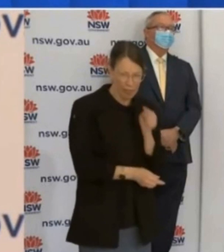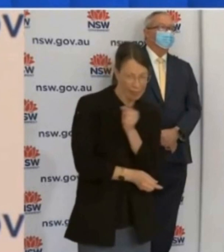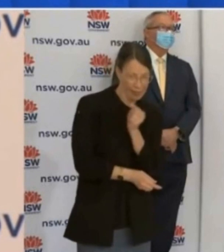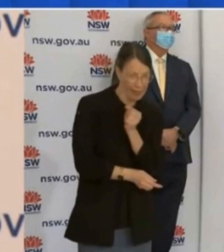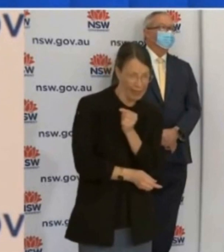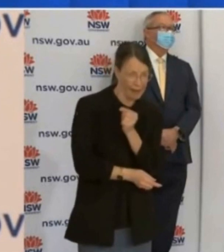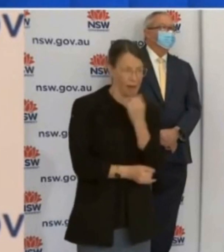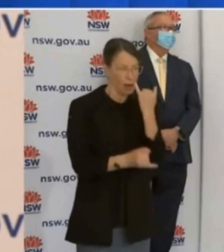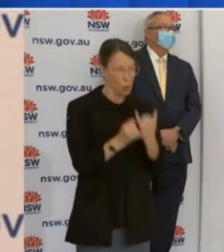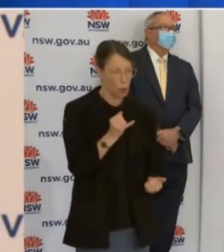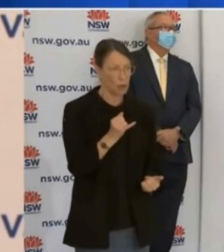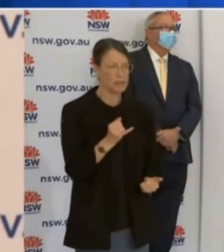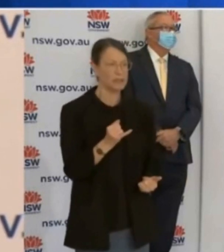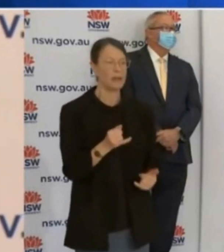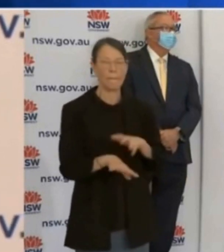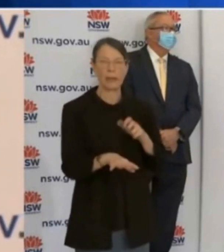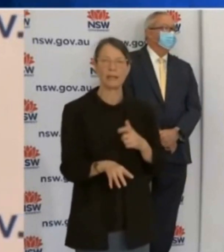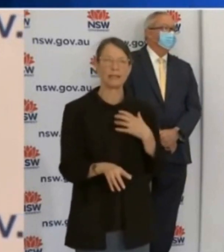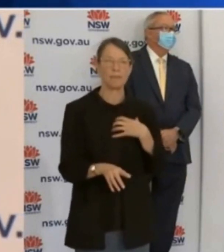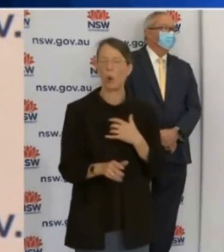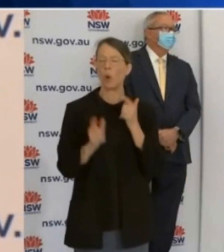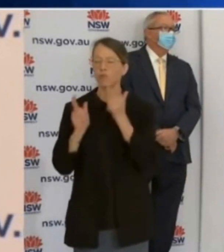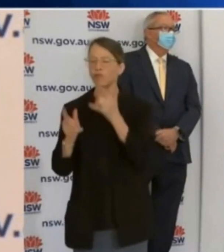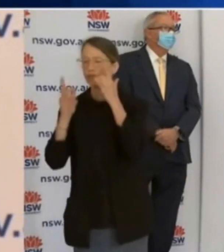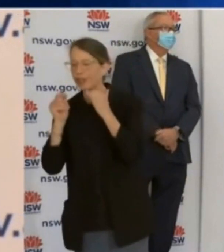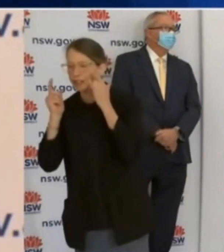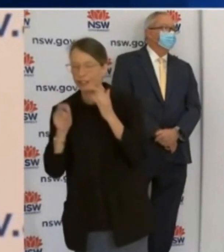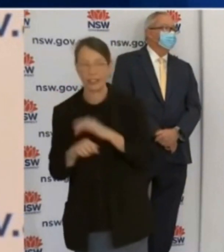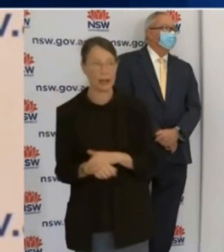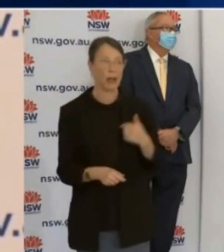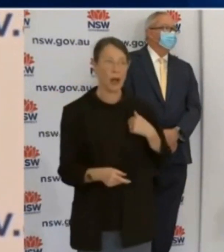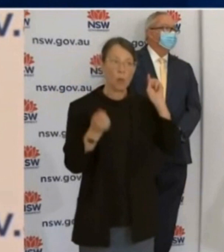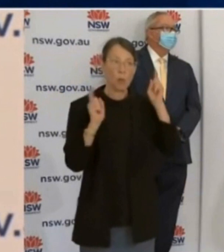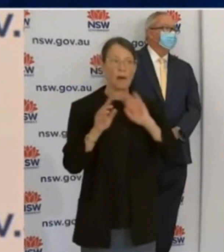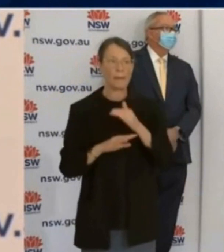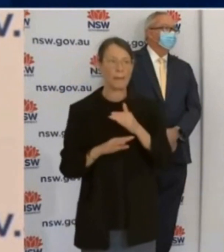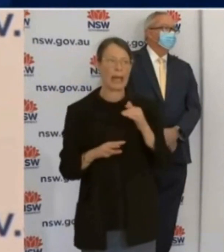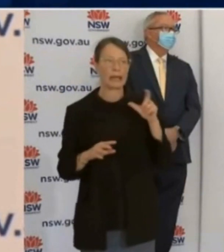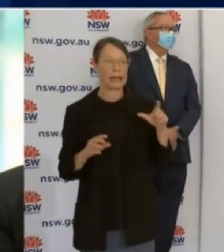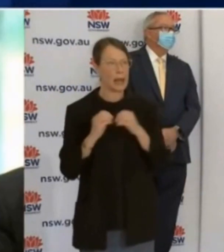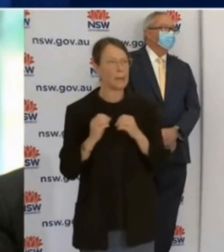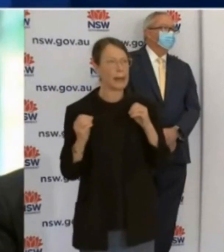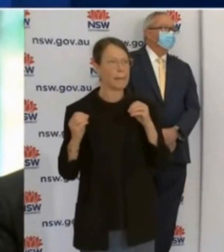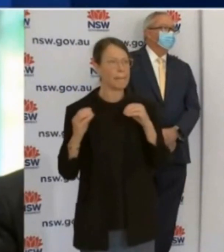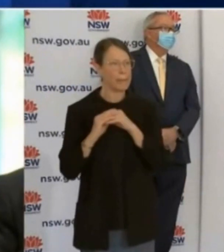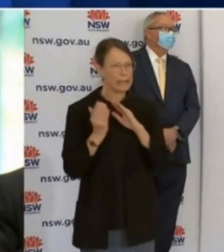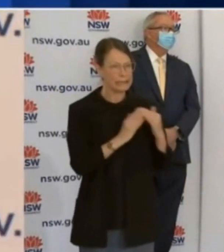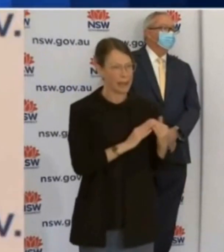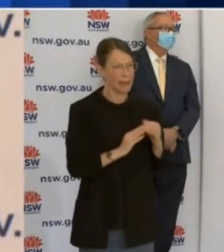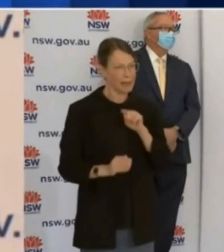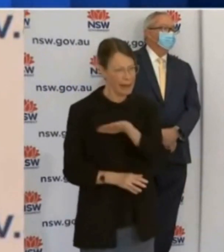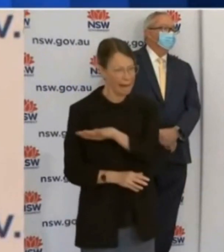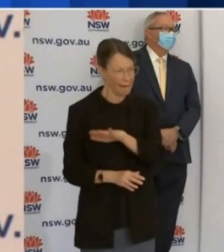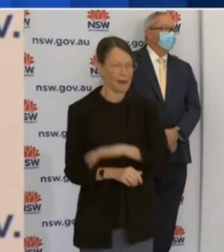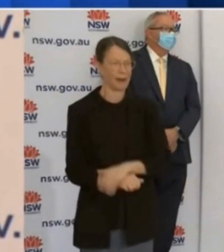is Canterbury, Bankstown, and based on is that a reflection of what's happening with the police is not working? So there's the